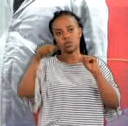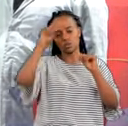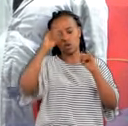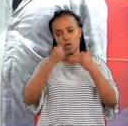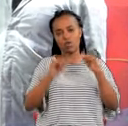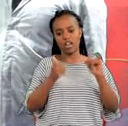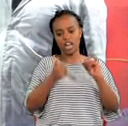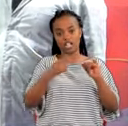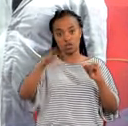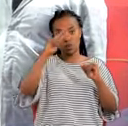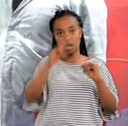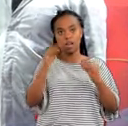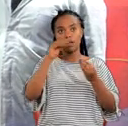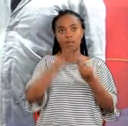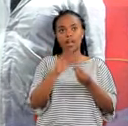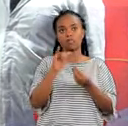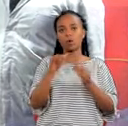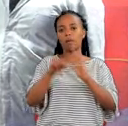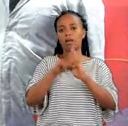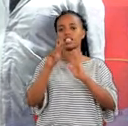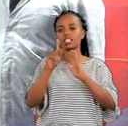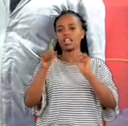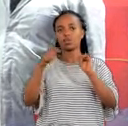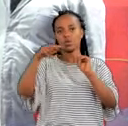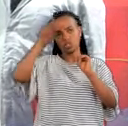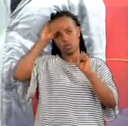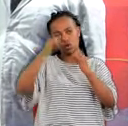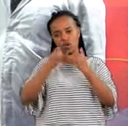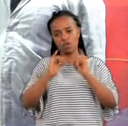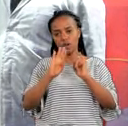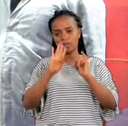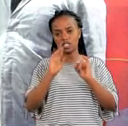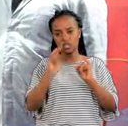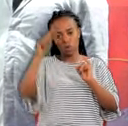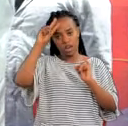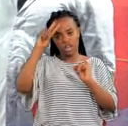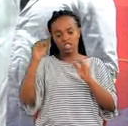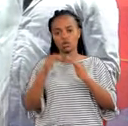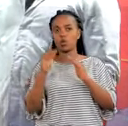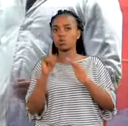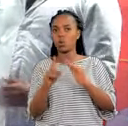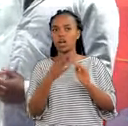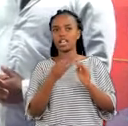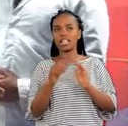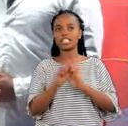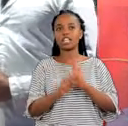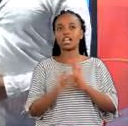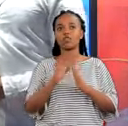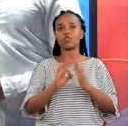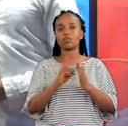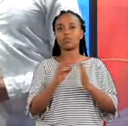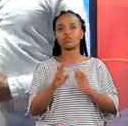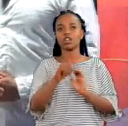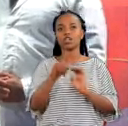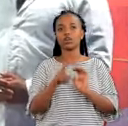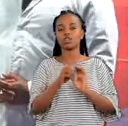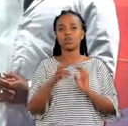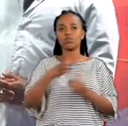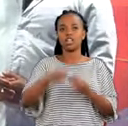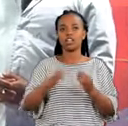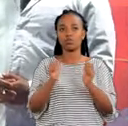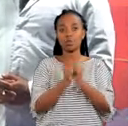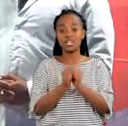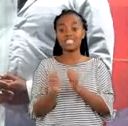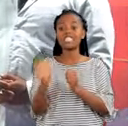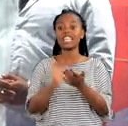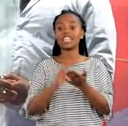squared plus y minus k whole squared over b squared is equal to 1. And the standard form of equation of ellipse with